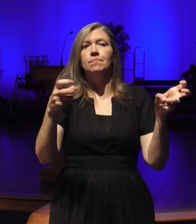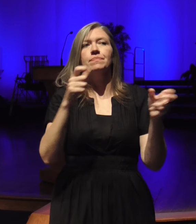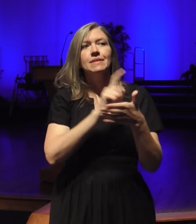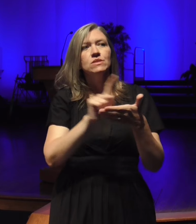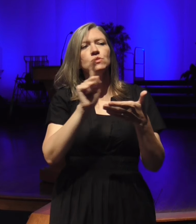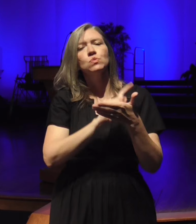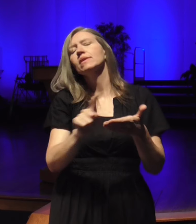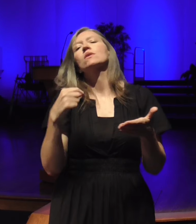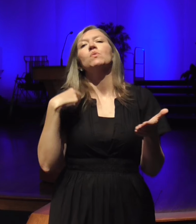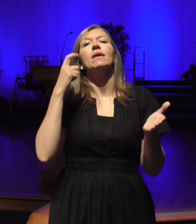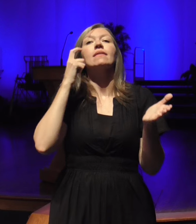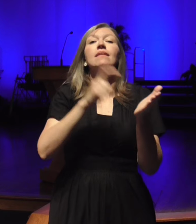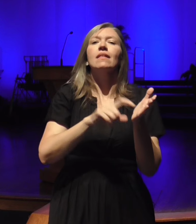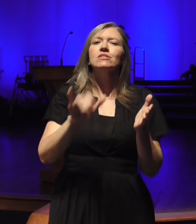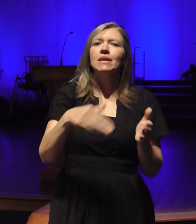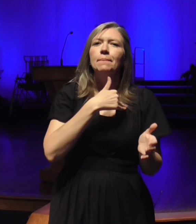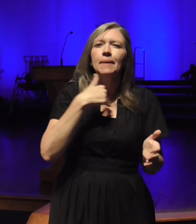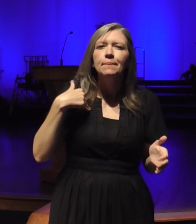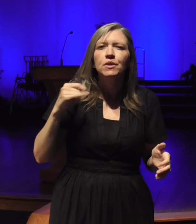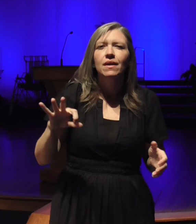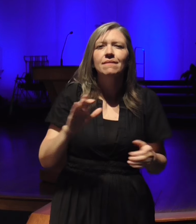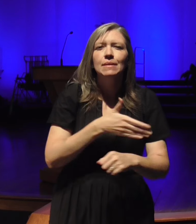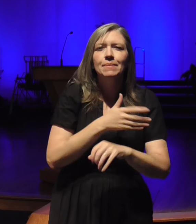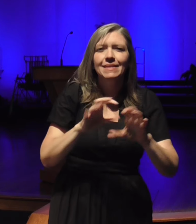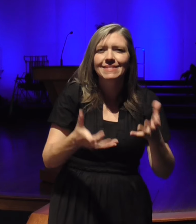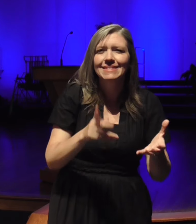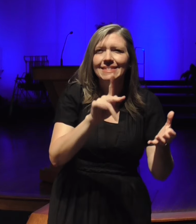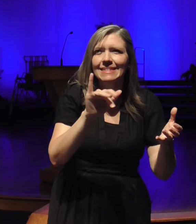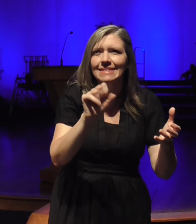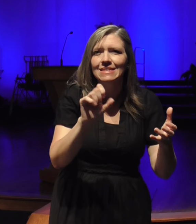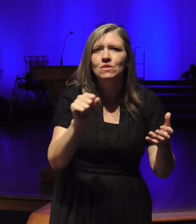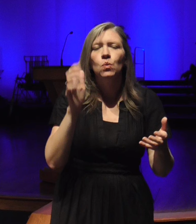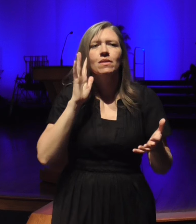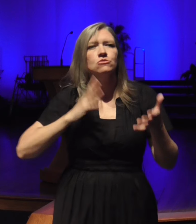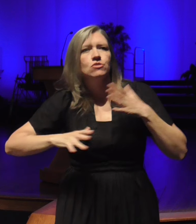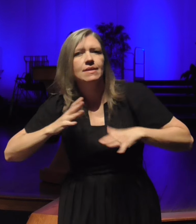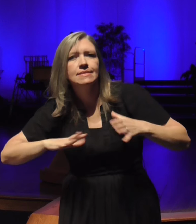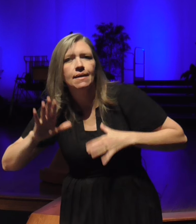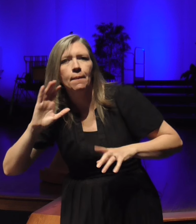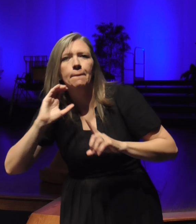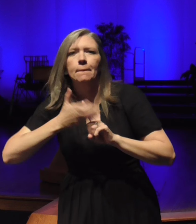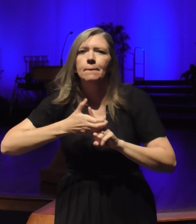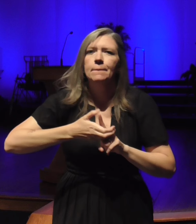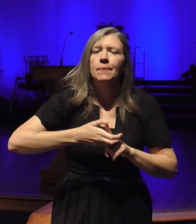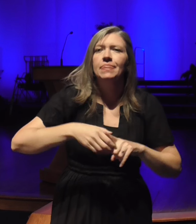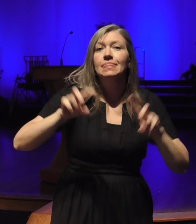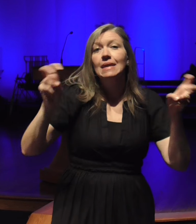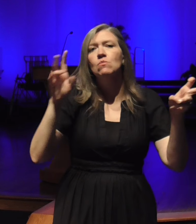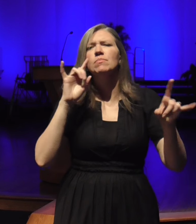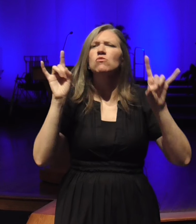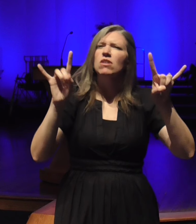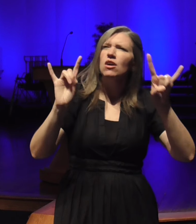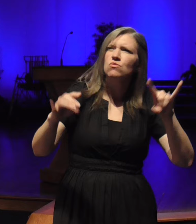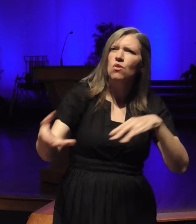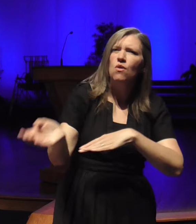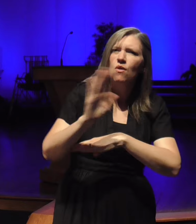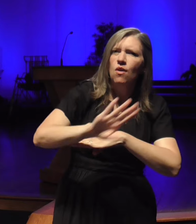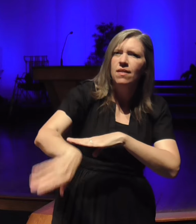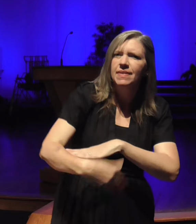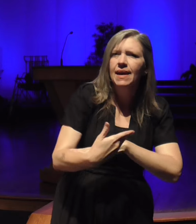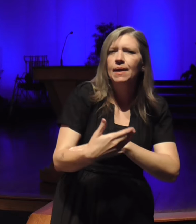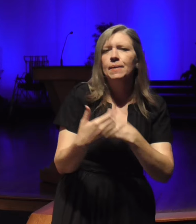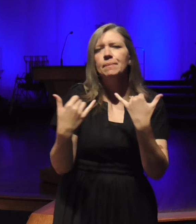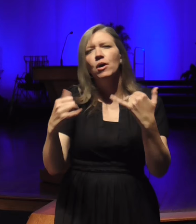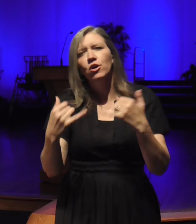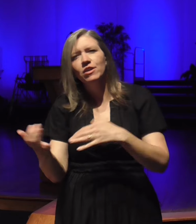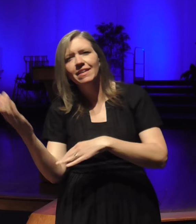Faith this year that we go with a full KISS theme. And each week we acknowledge a different member of KISS and dress up like that member. And the theme of